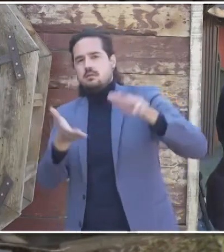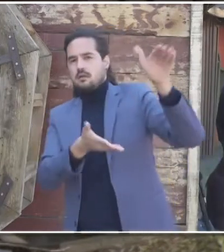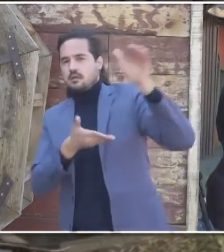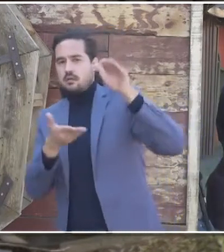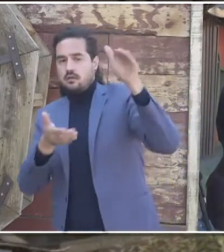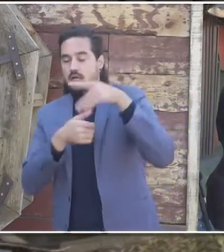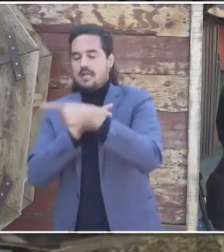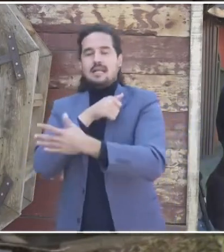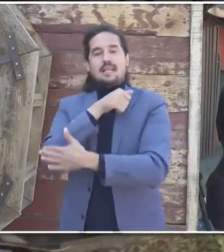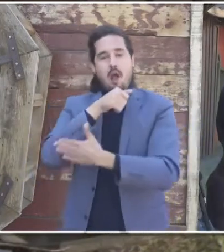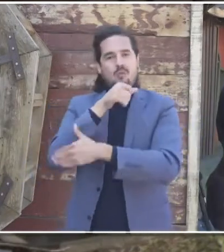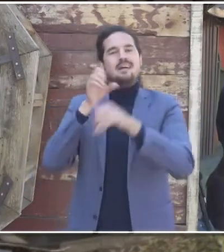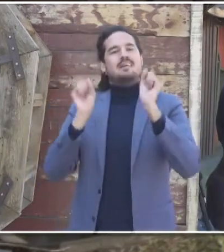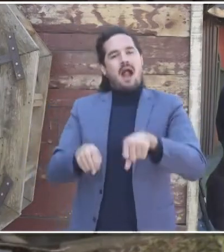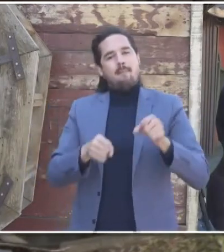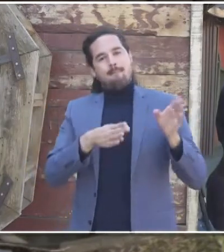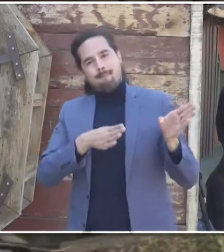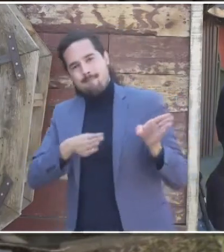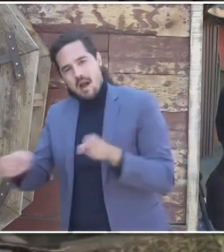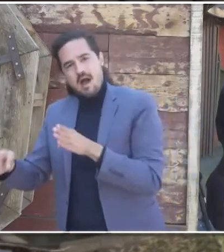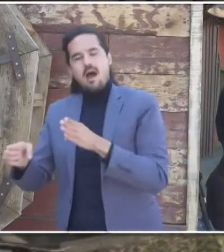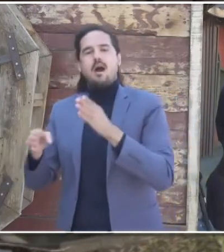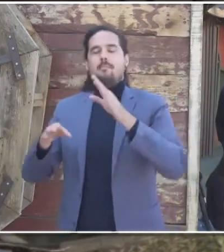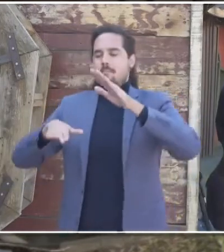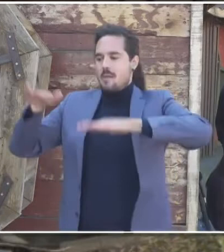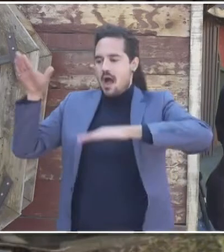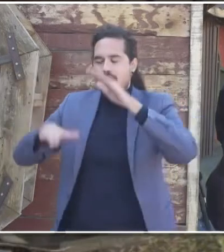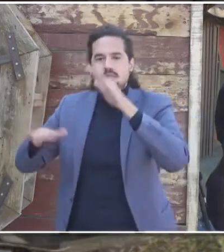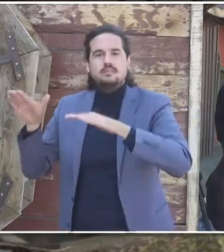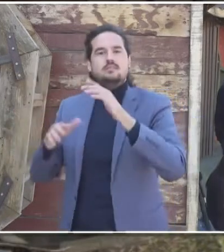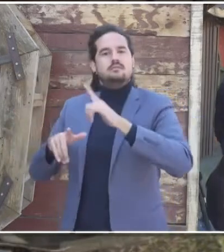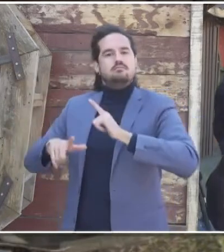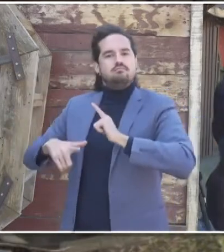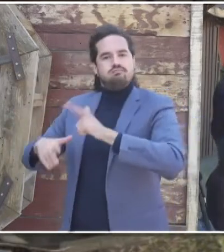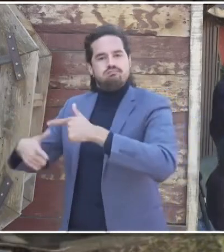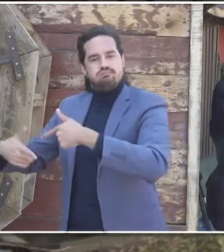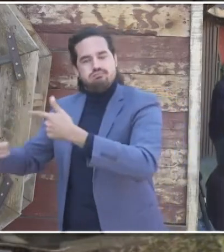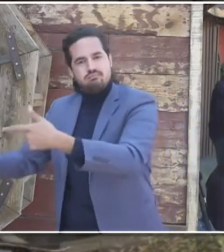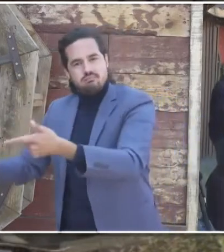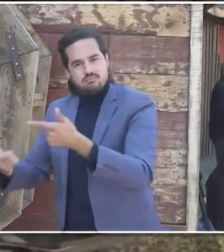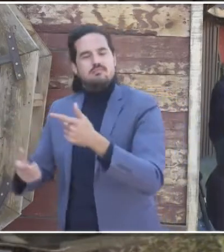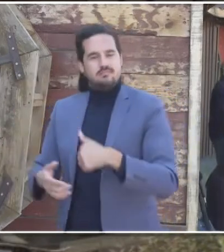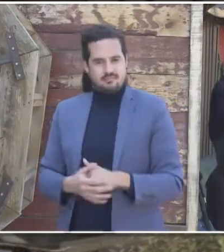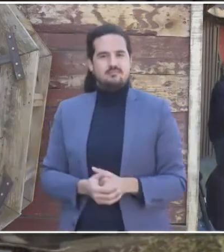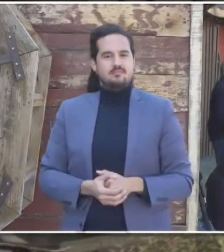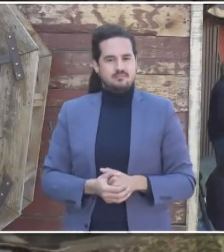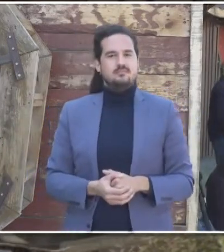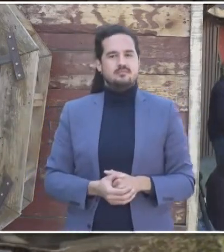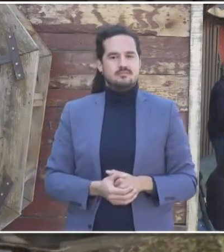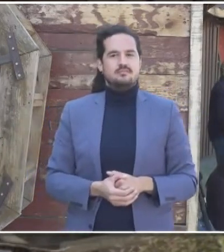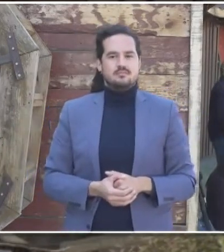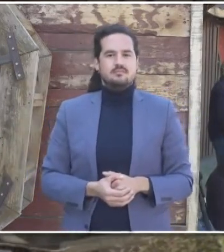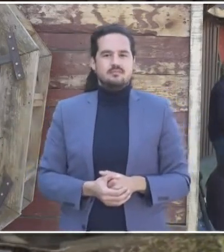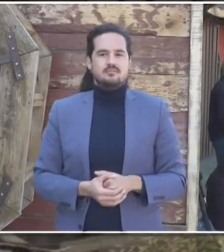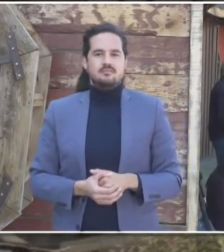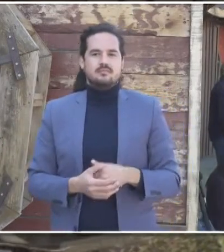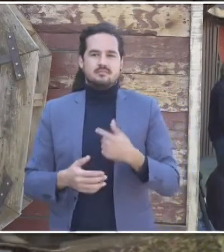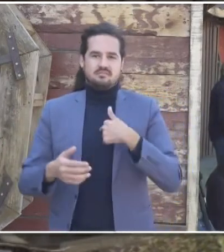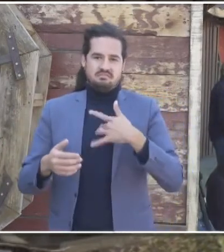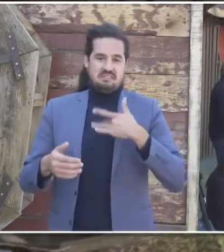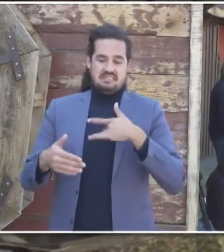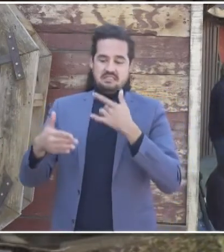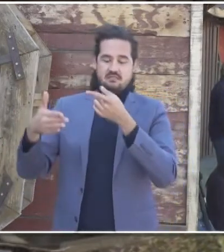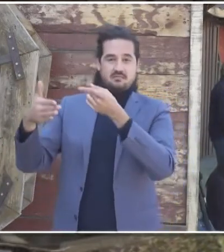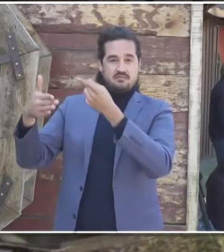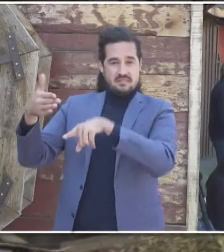know, there should be similar allocations based upon this week's allocations, based again on the assurances from the